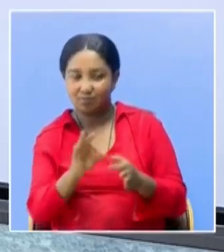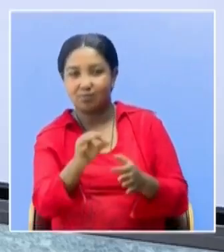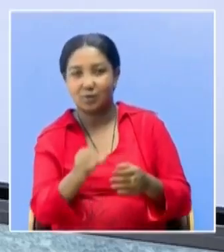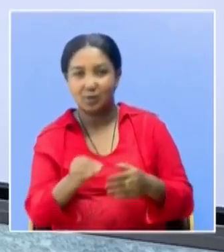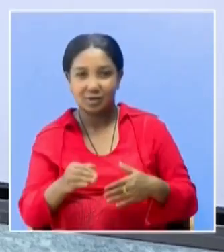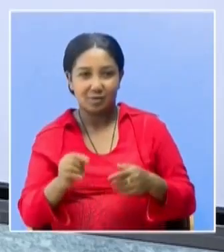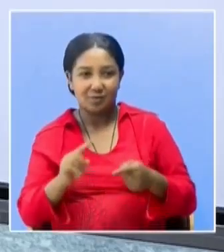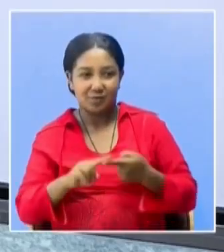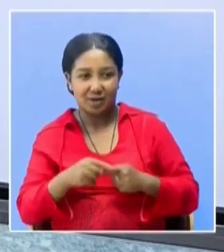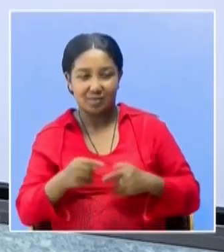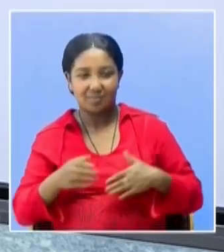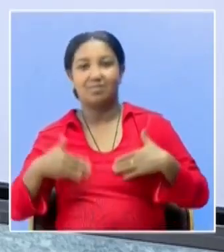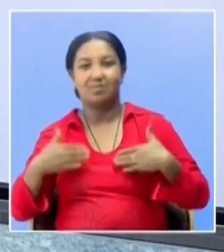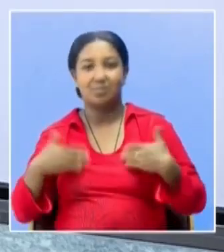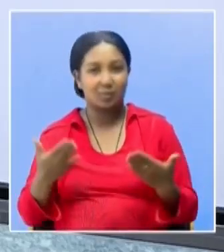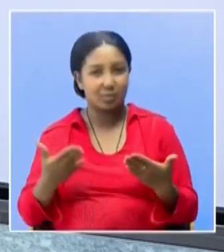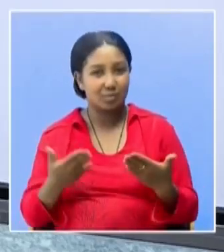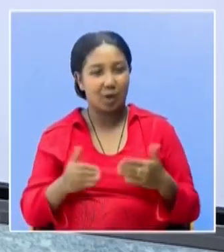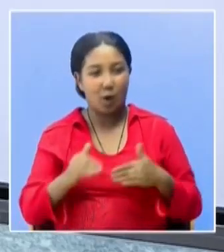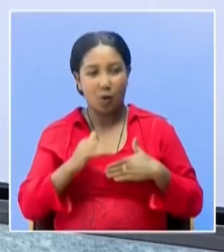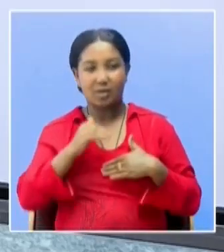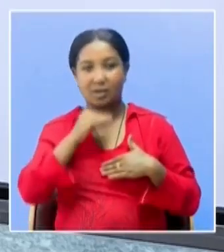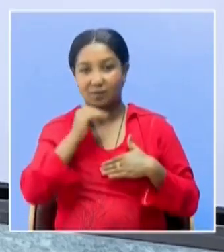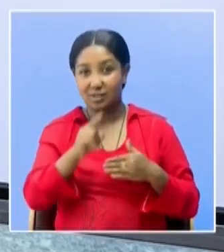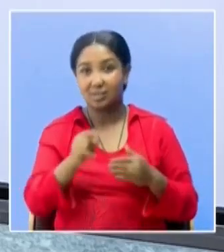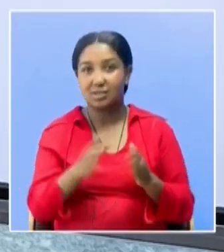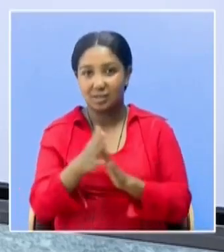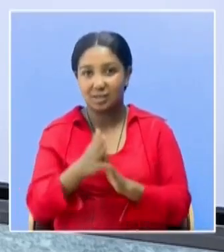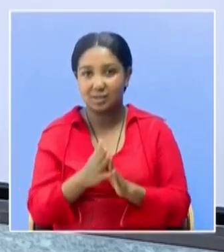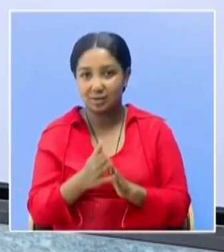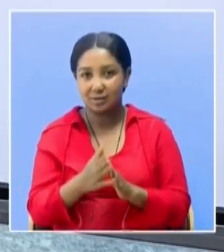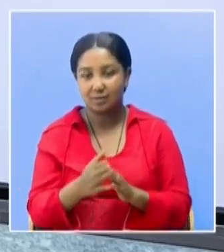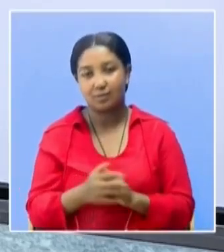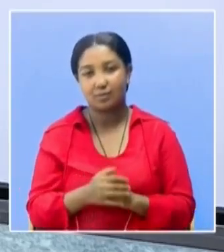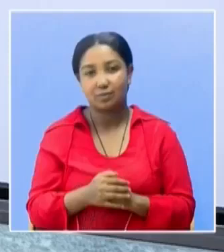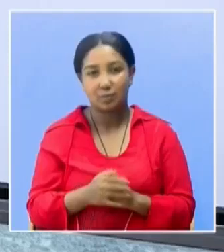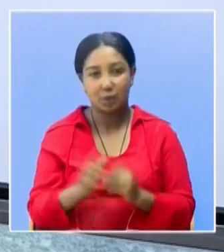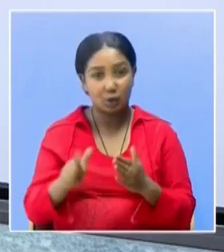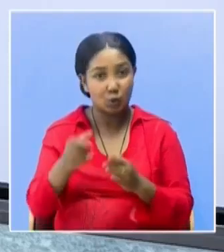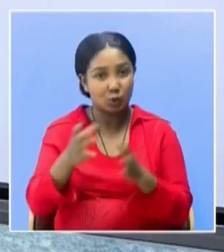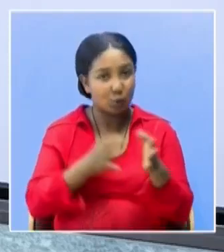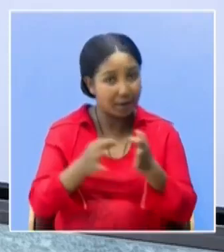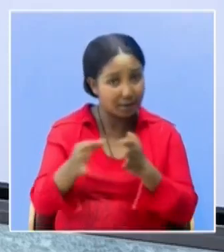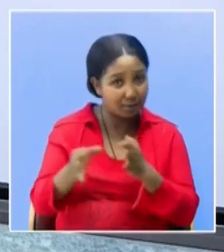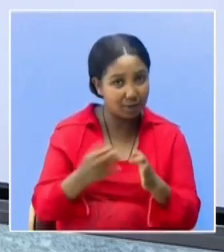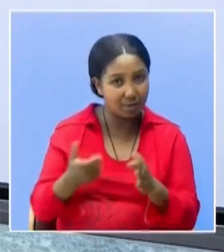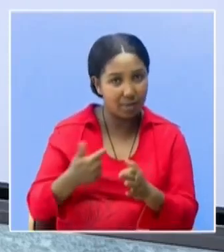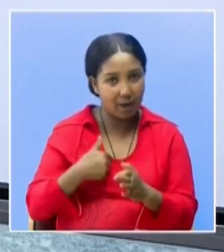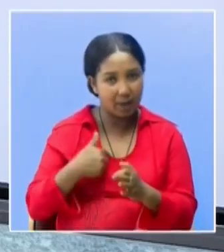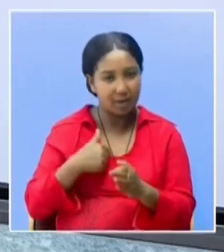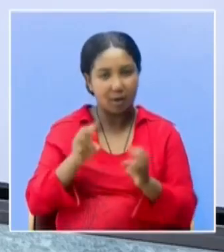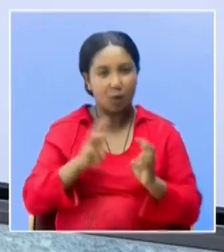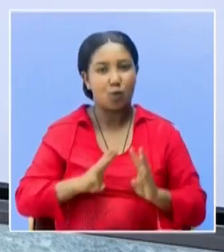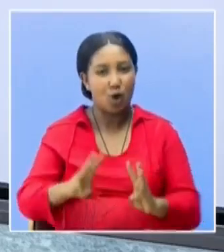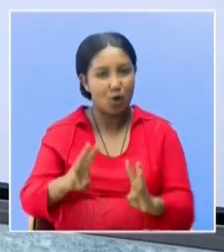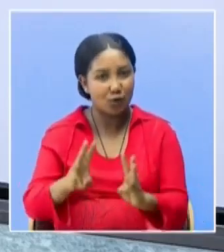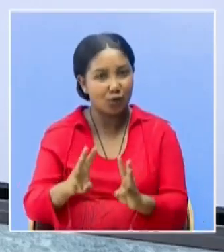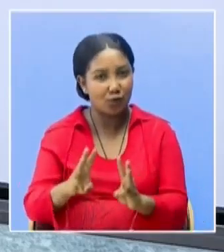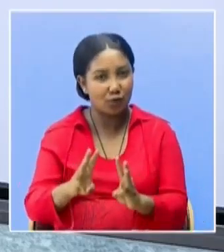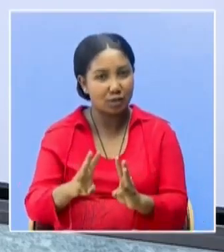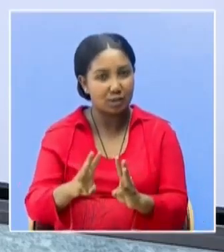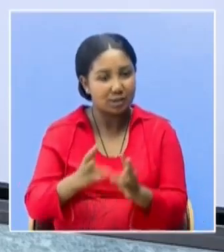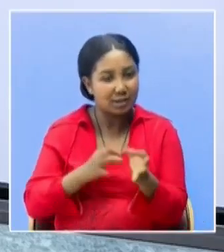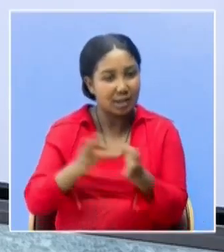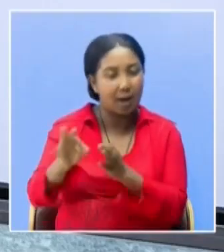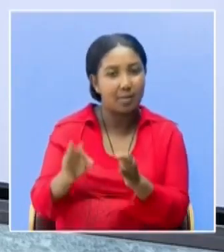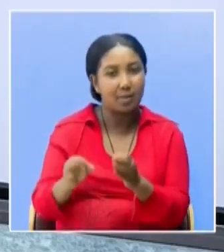satisfy my interest, so as to satisfy their interest and my interest too? Yeah, to express my way of just